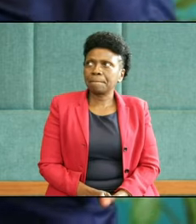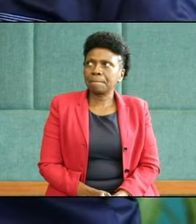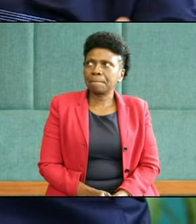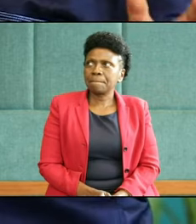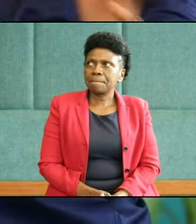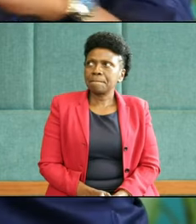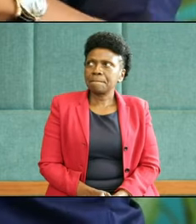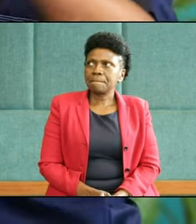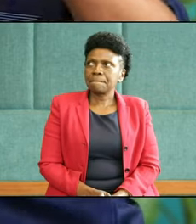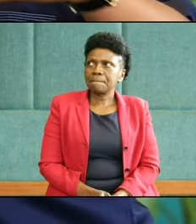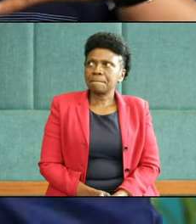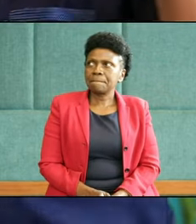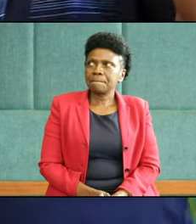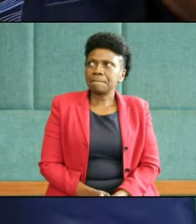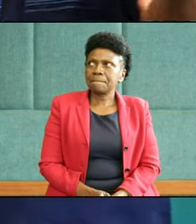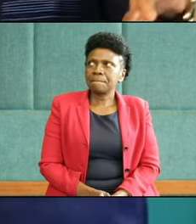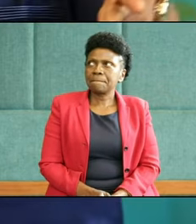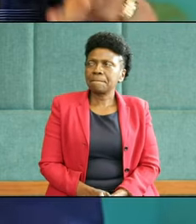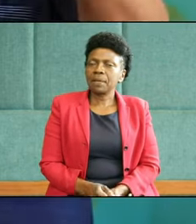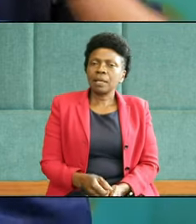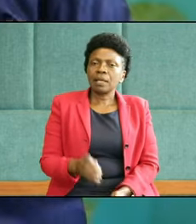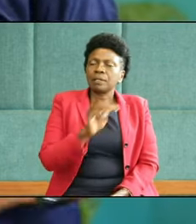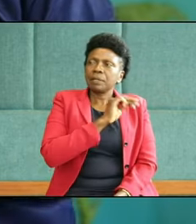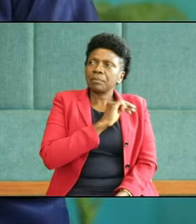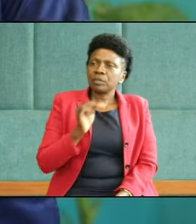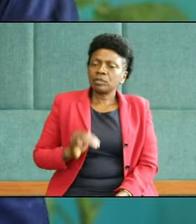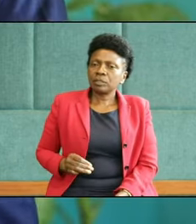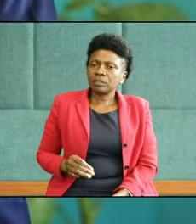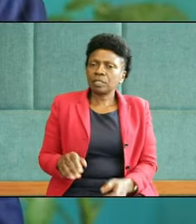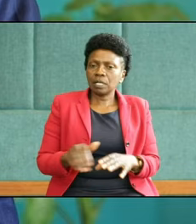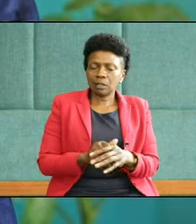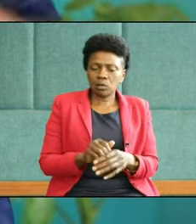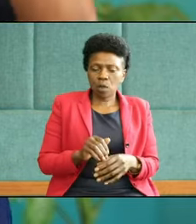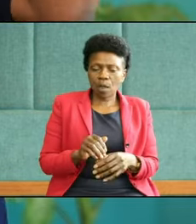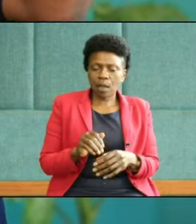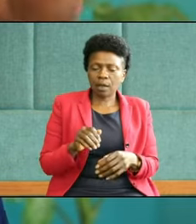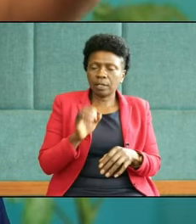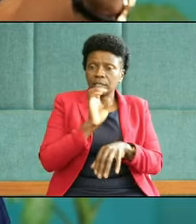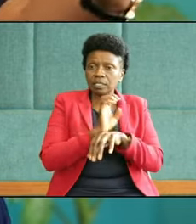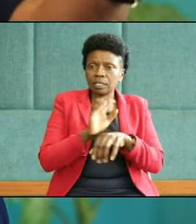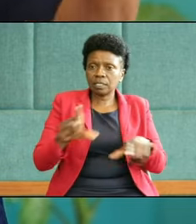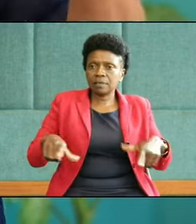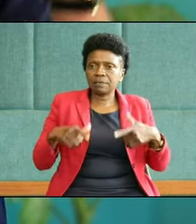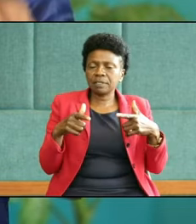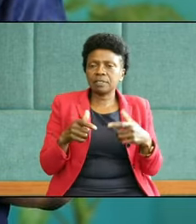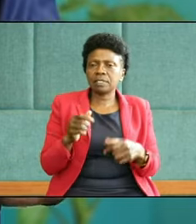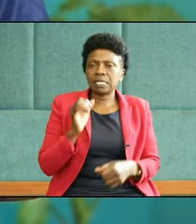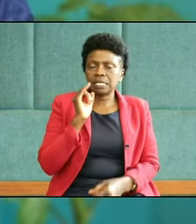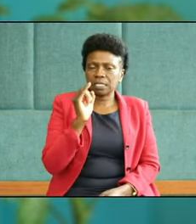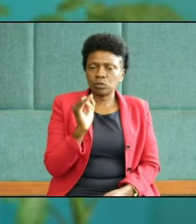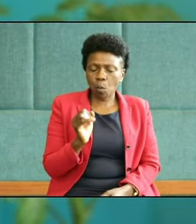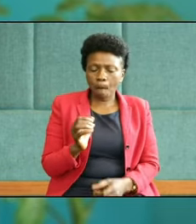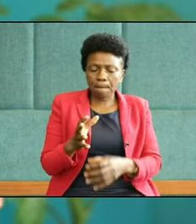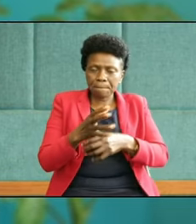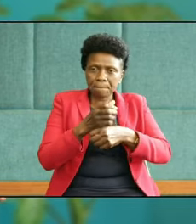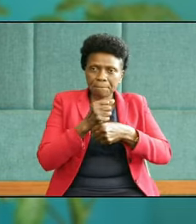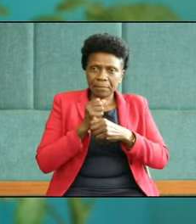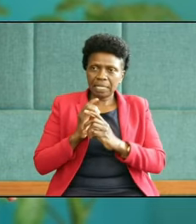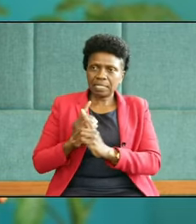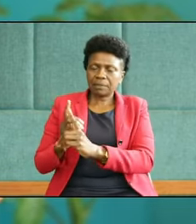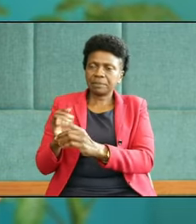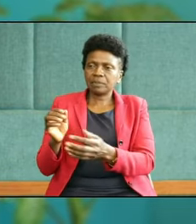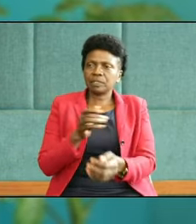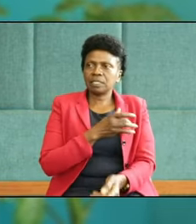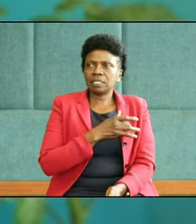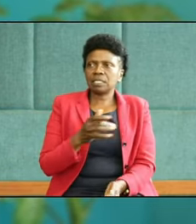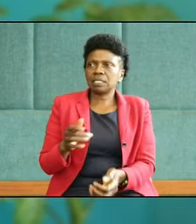The mission for which your church exists and mine is to make disciples of Jesus